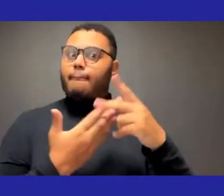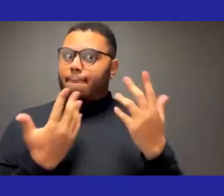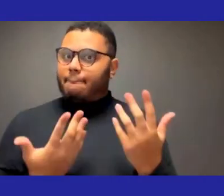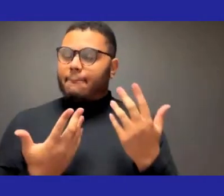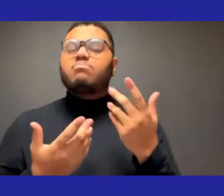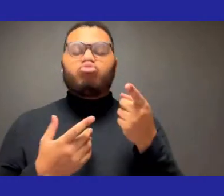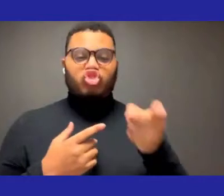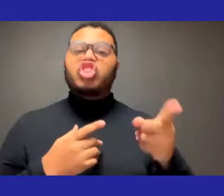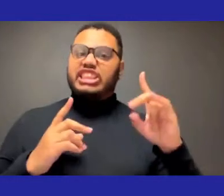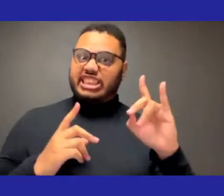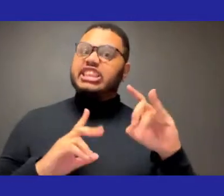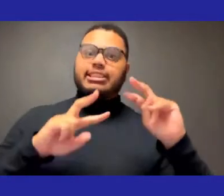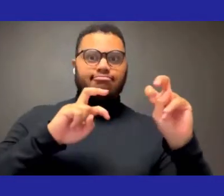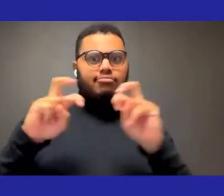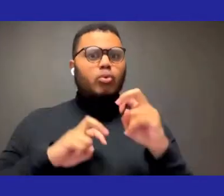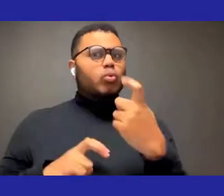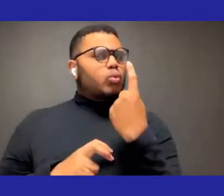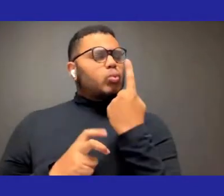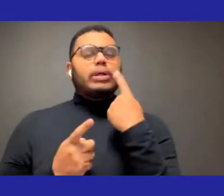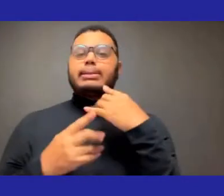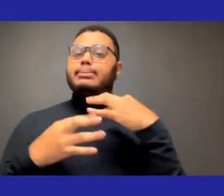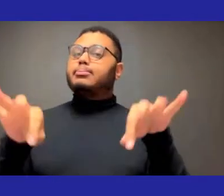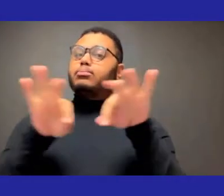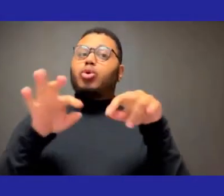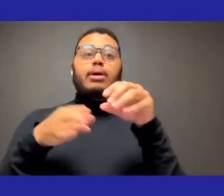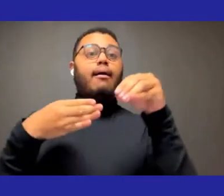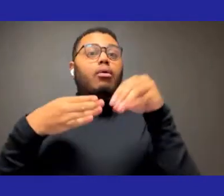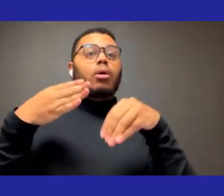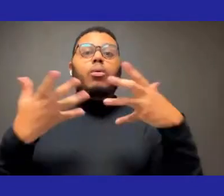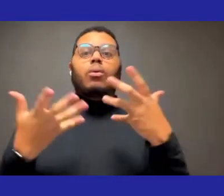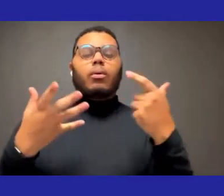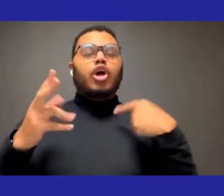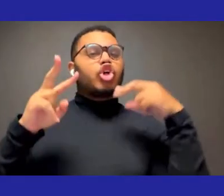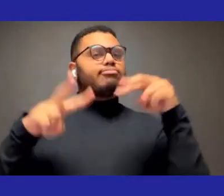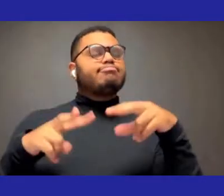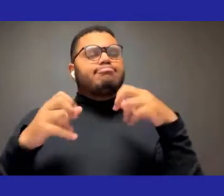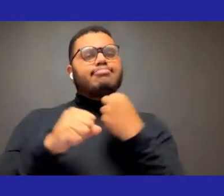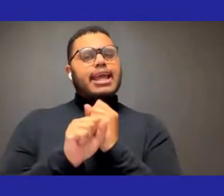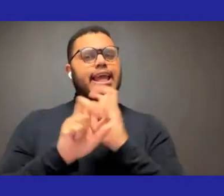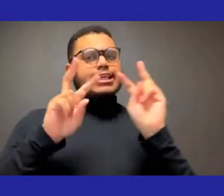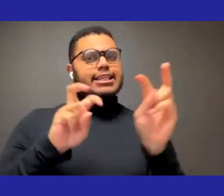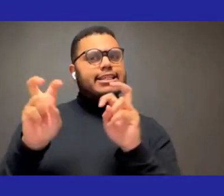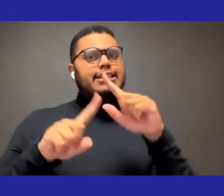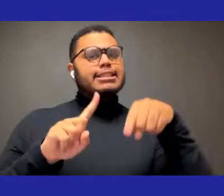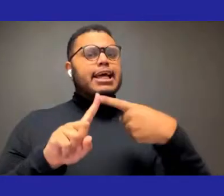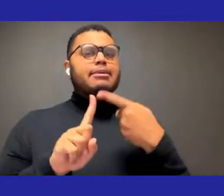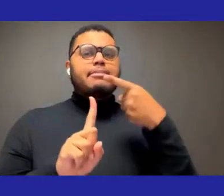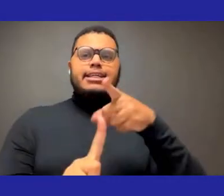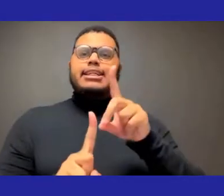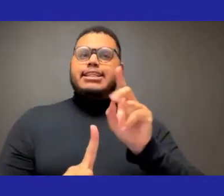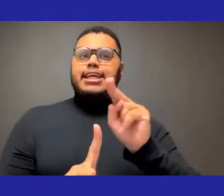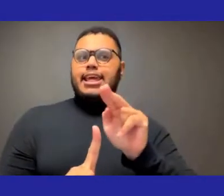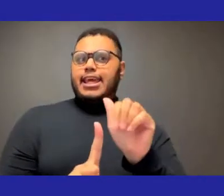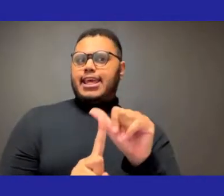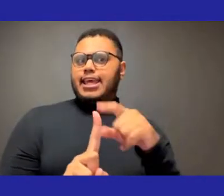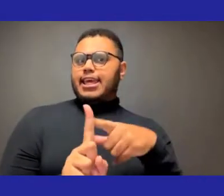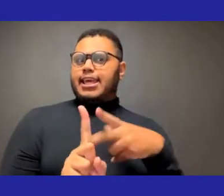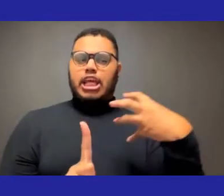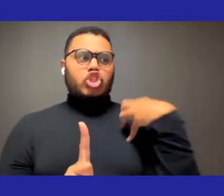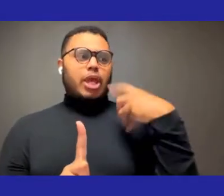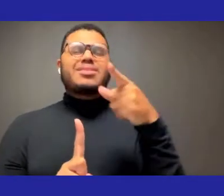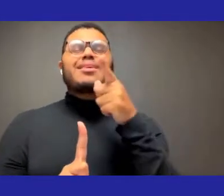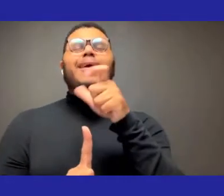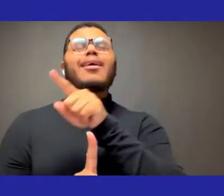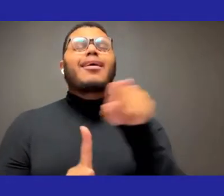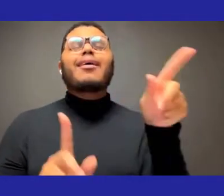did, and one of the key outcomes of that was looking and making an assessment about the DNA champions, which are individuals who reside at